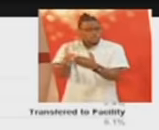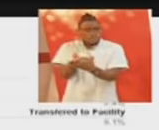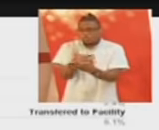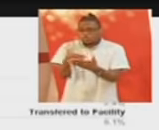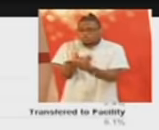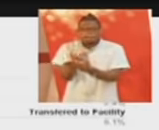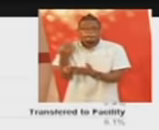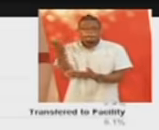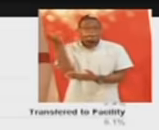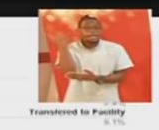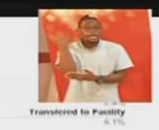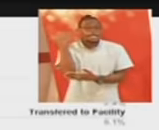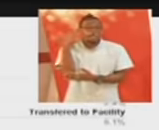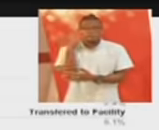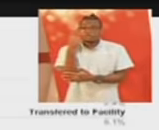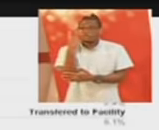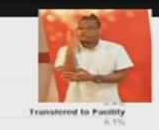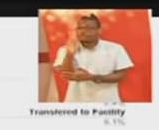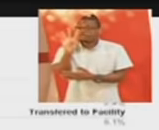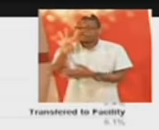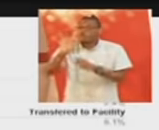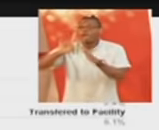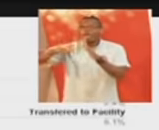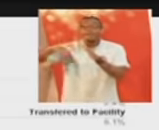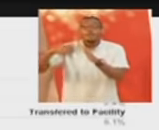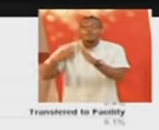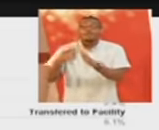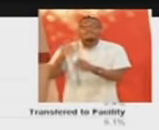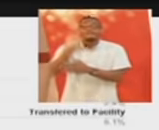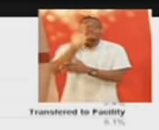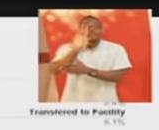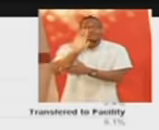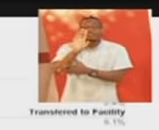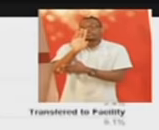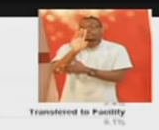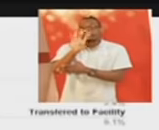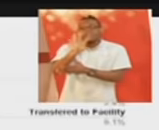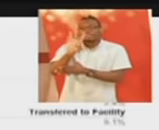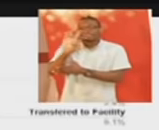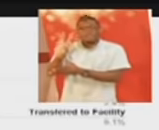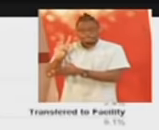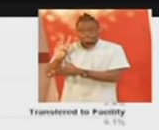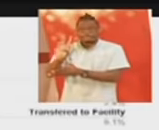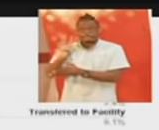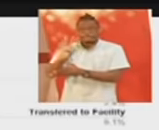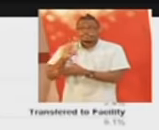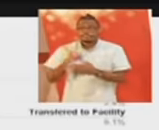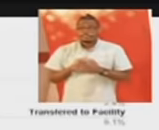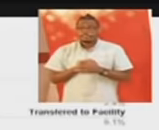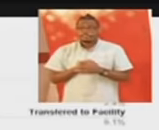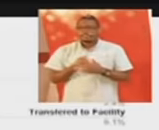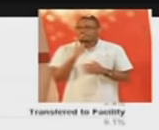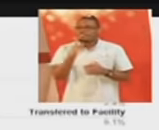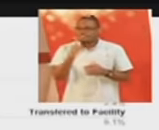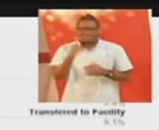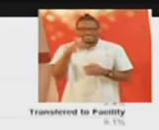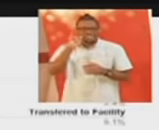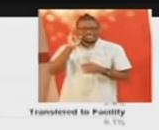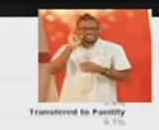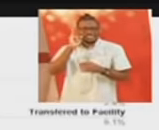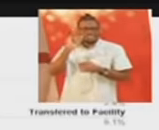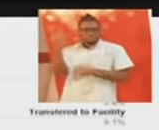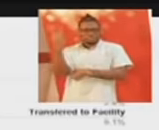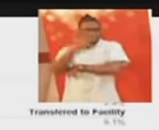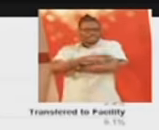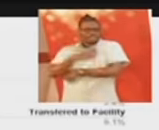period for the country. We had 46 as of this period that we were not, it is not representative of yesterday. I think it was 2 days ago.